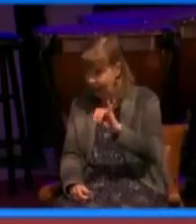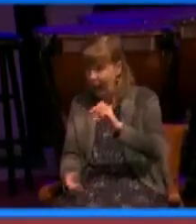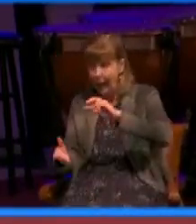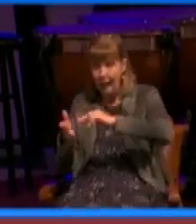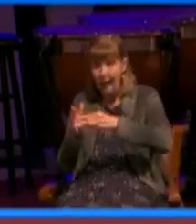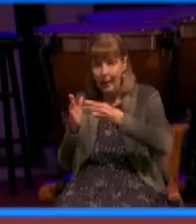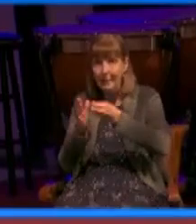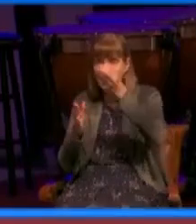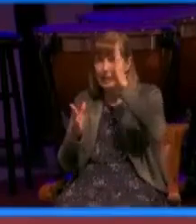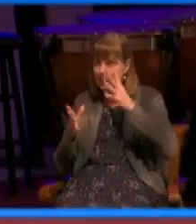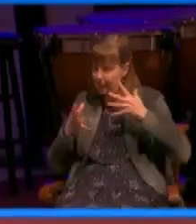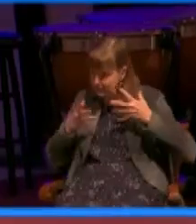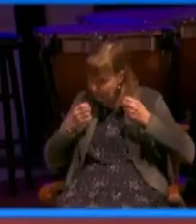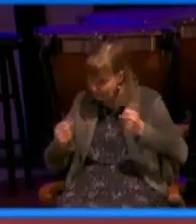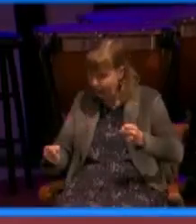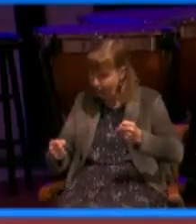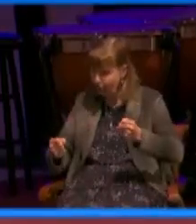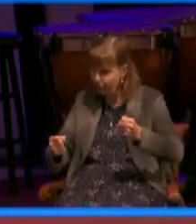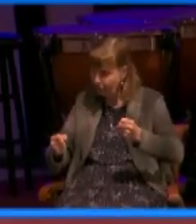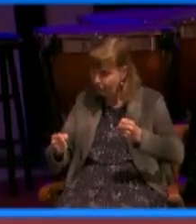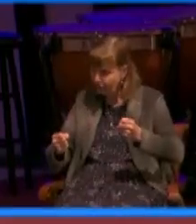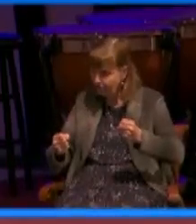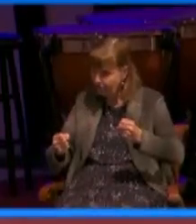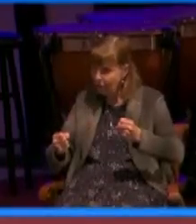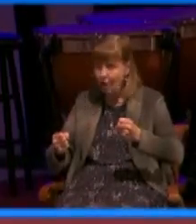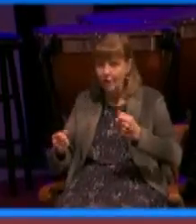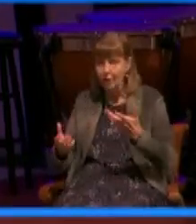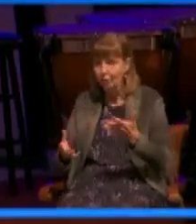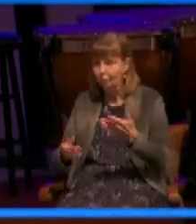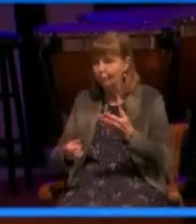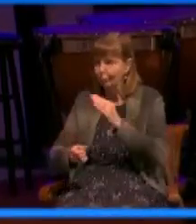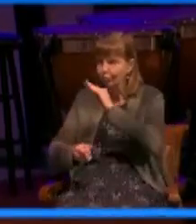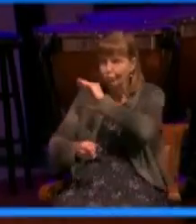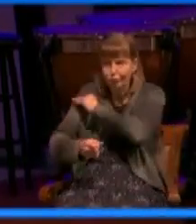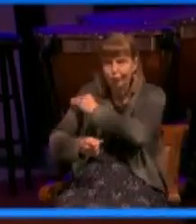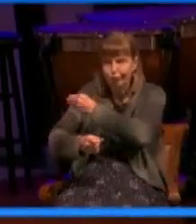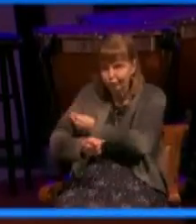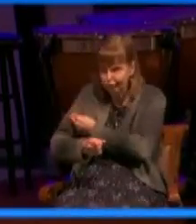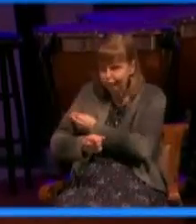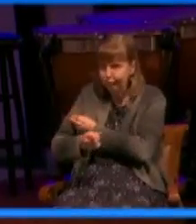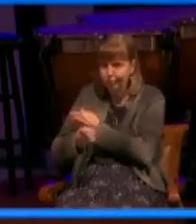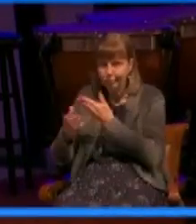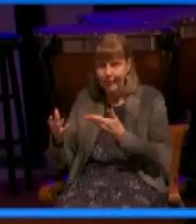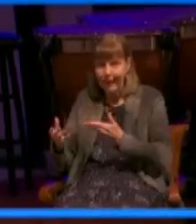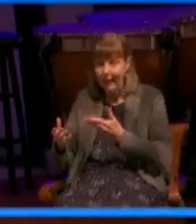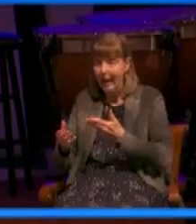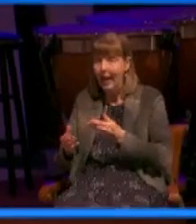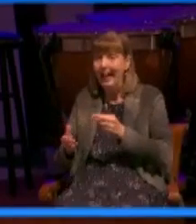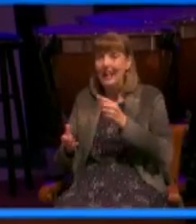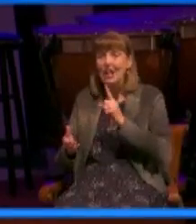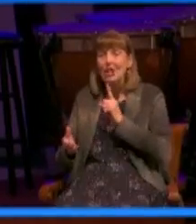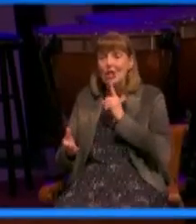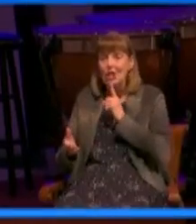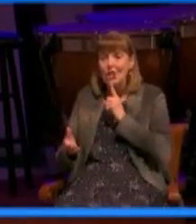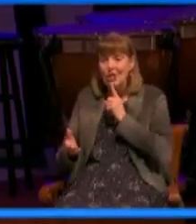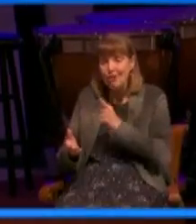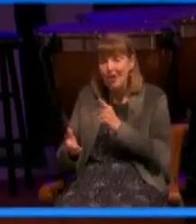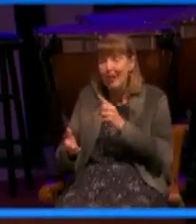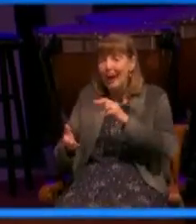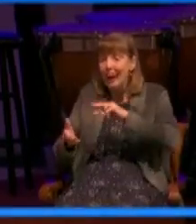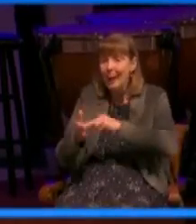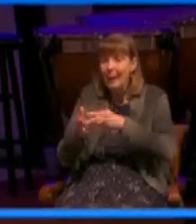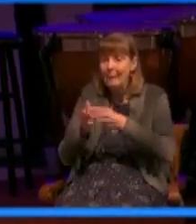is strong. It literally means the God who defies nature. The God who bends the will